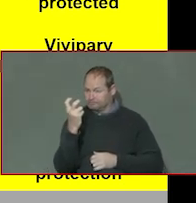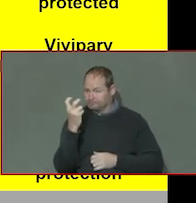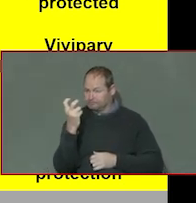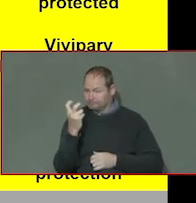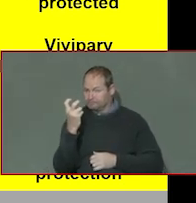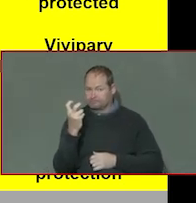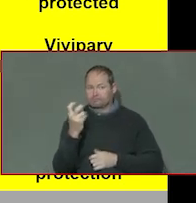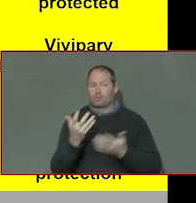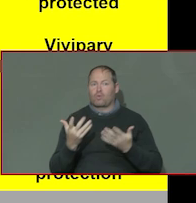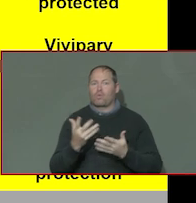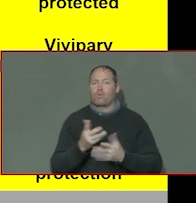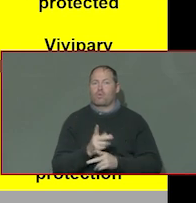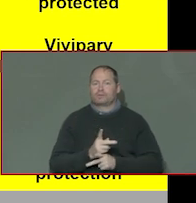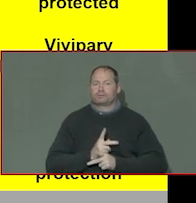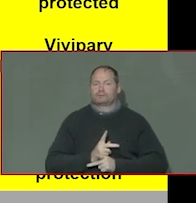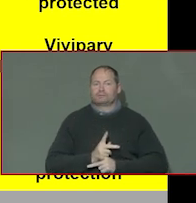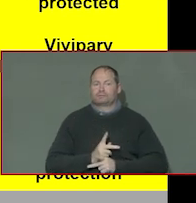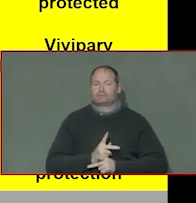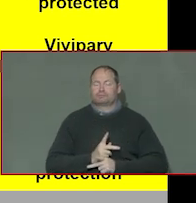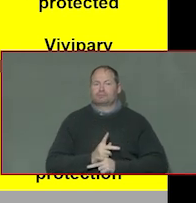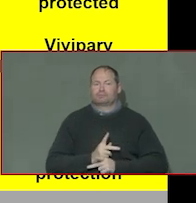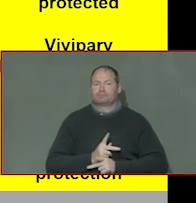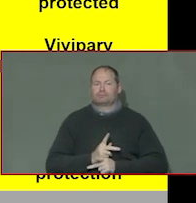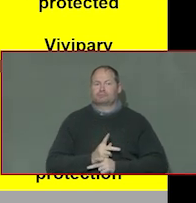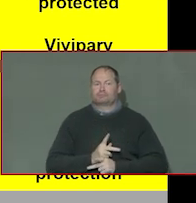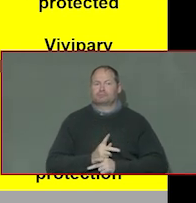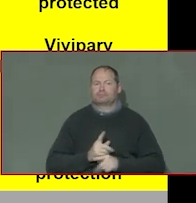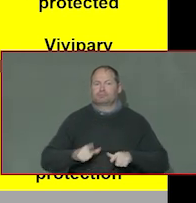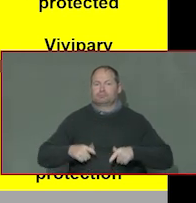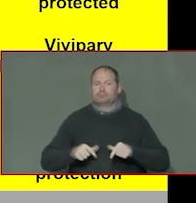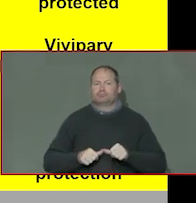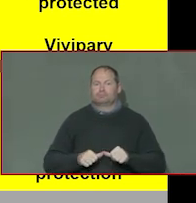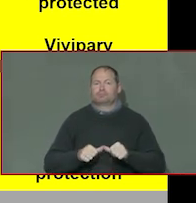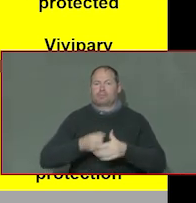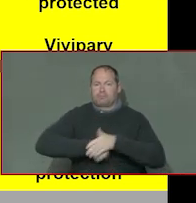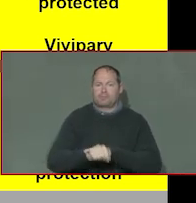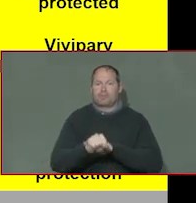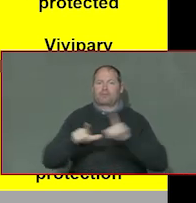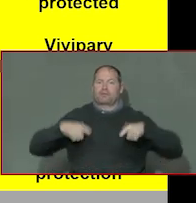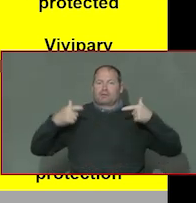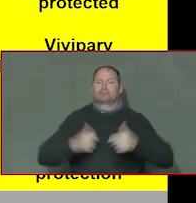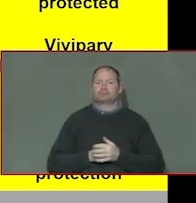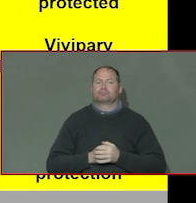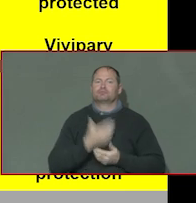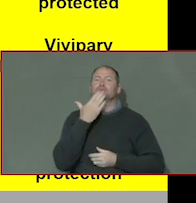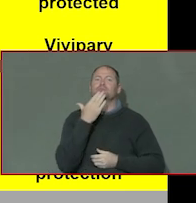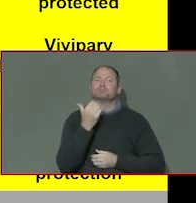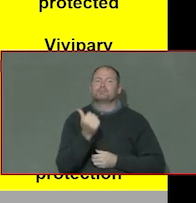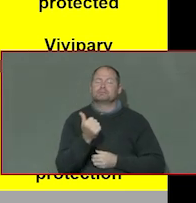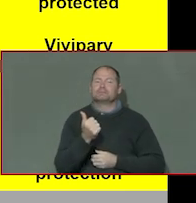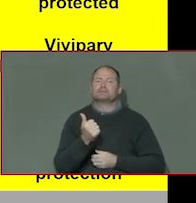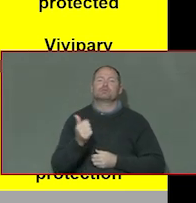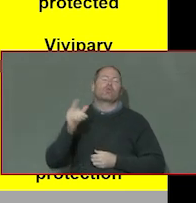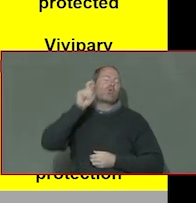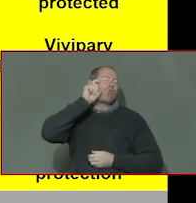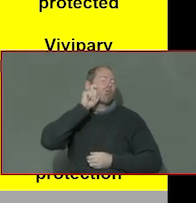going to keep it inside of the uterus and then give live birth? Make sure that you go through old papers. There